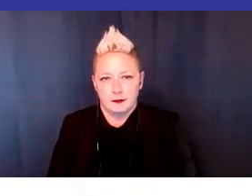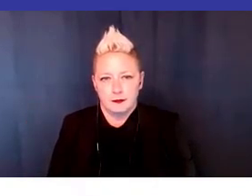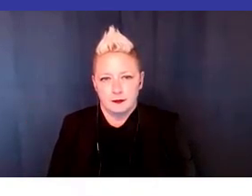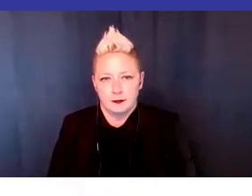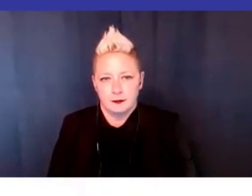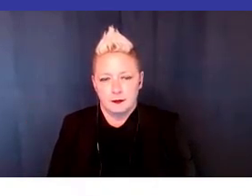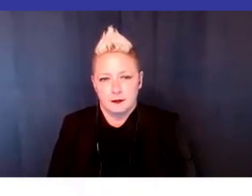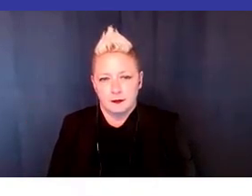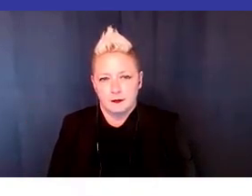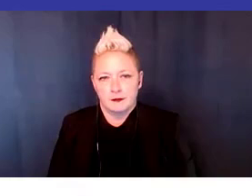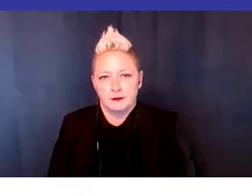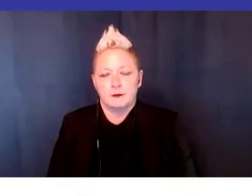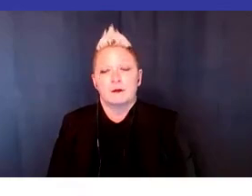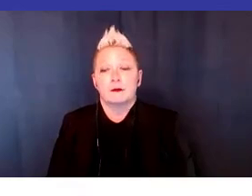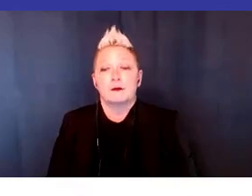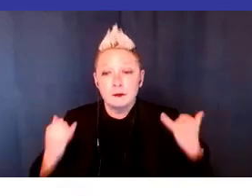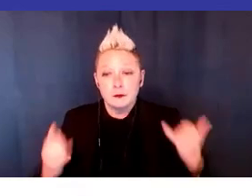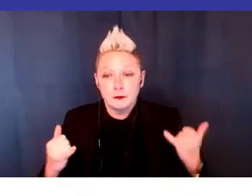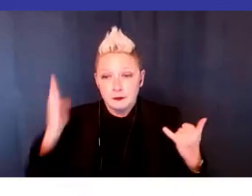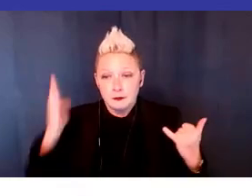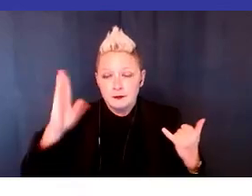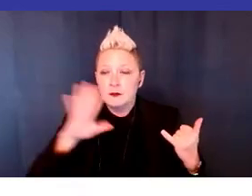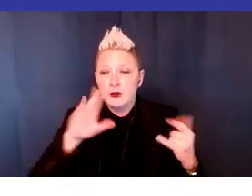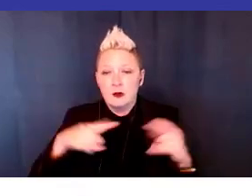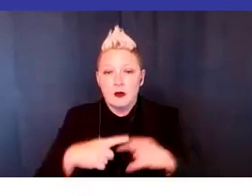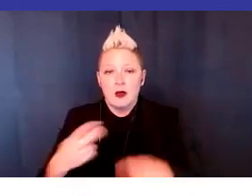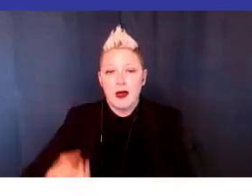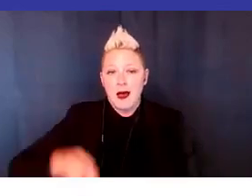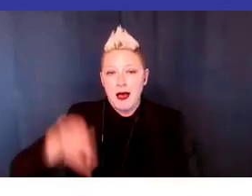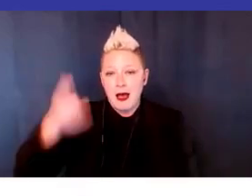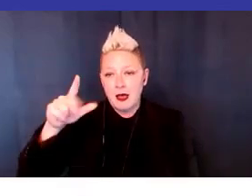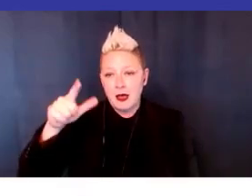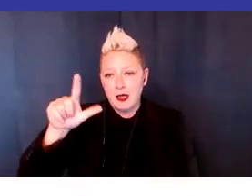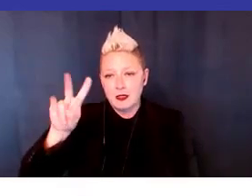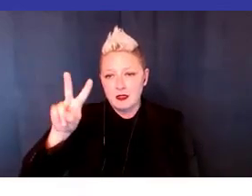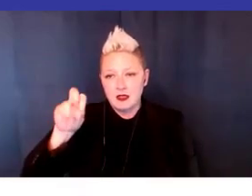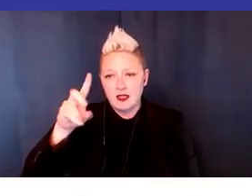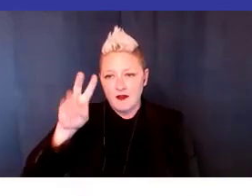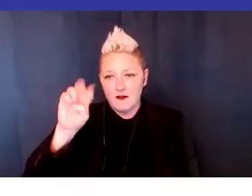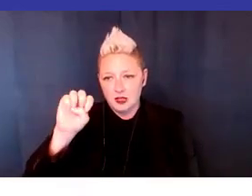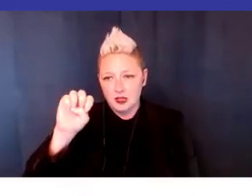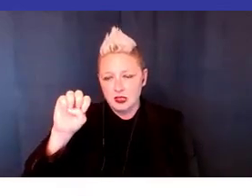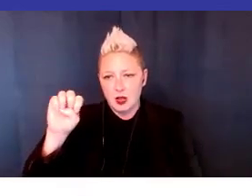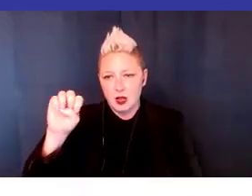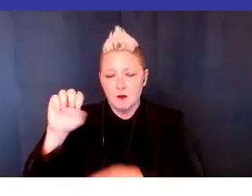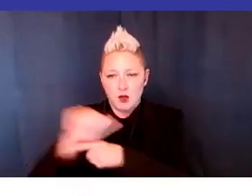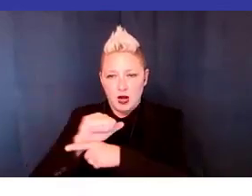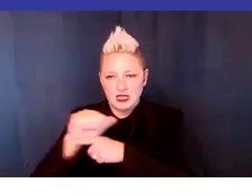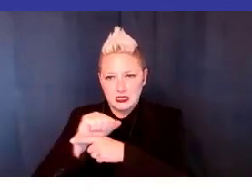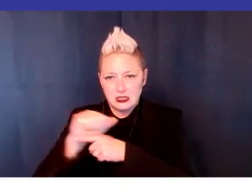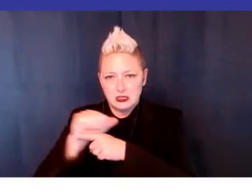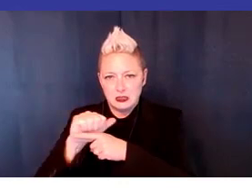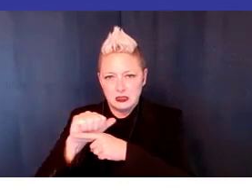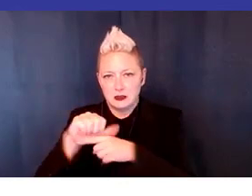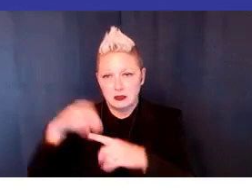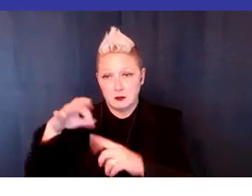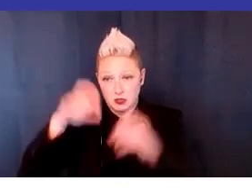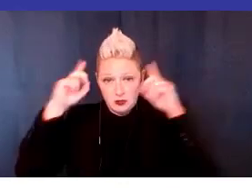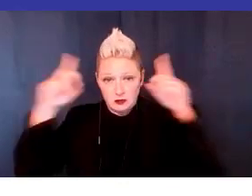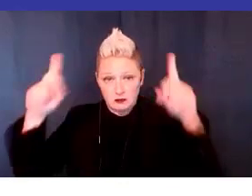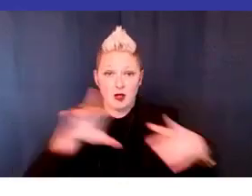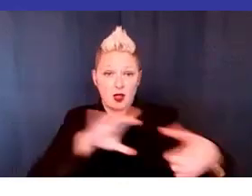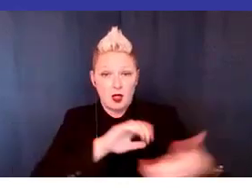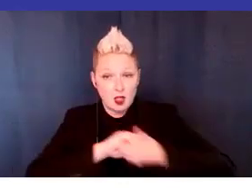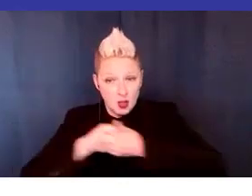Today's presentation covers the following high leverage practices in special education. Collaborating with professionals to